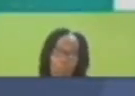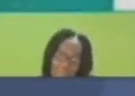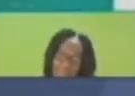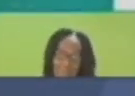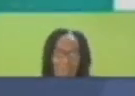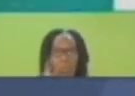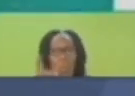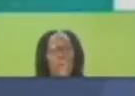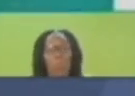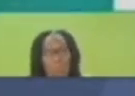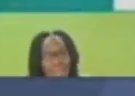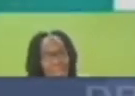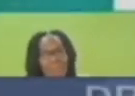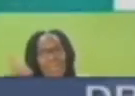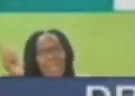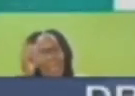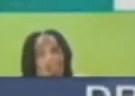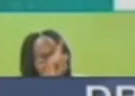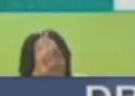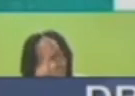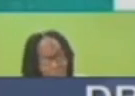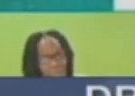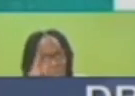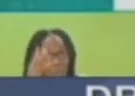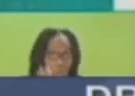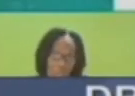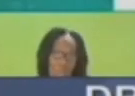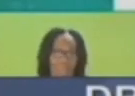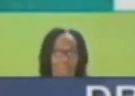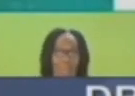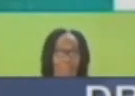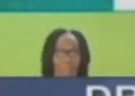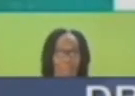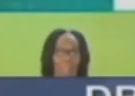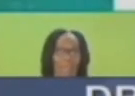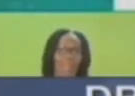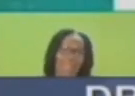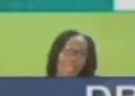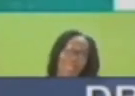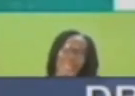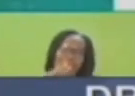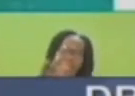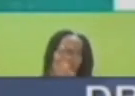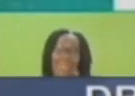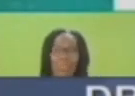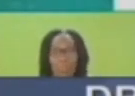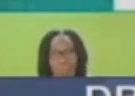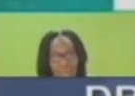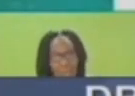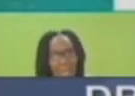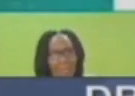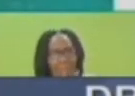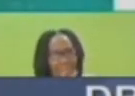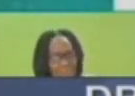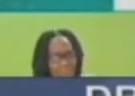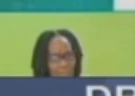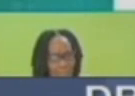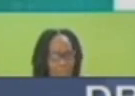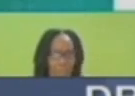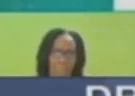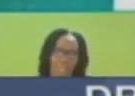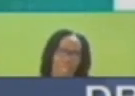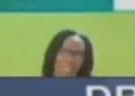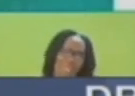it to 3/4, and then we could half it by the second week. And the difference between the two curves is